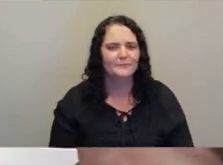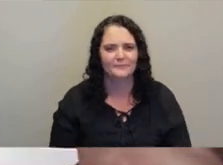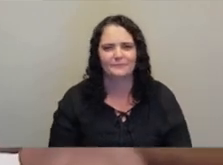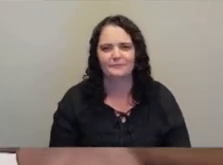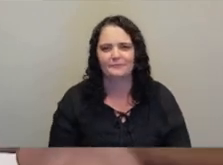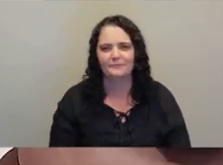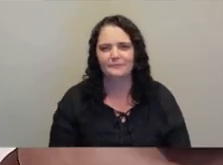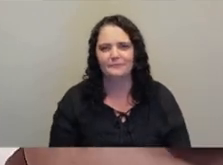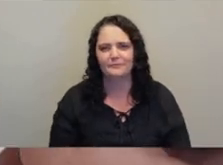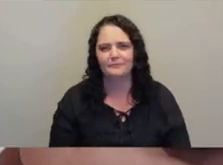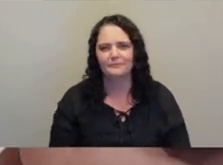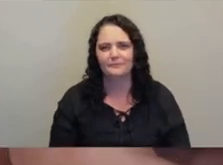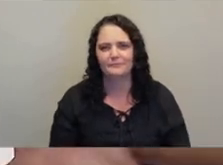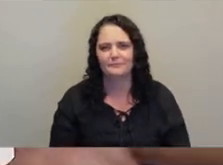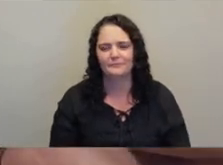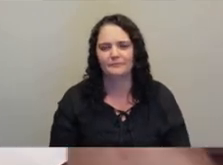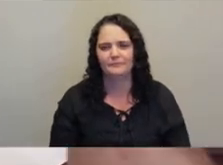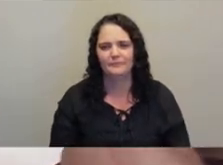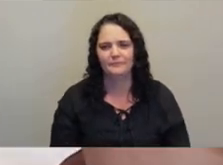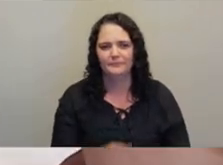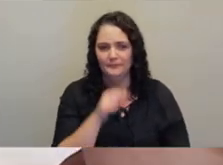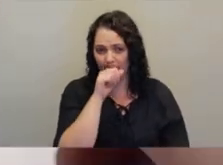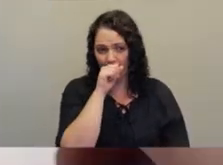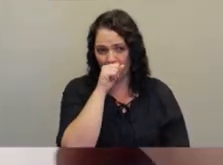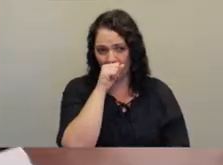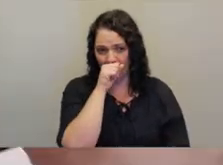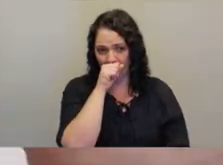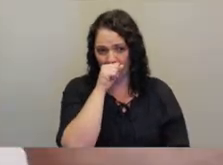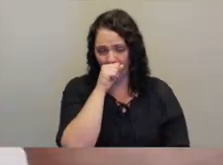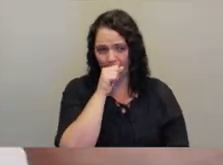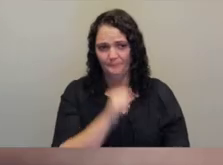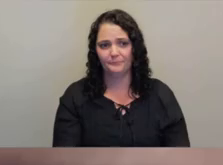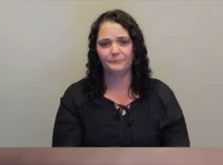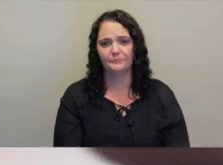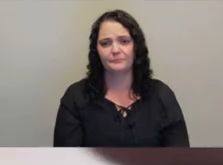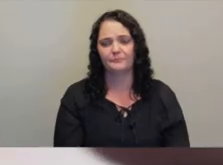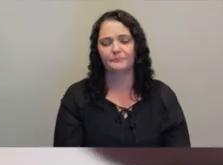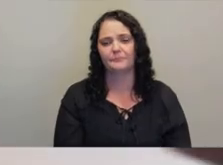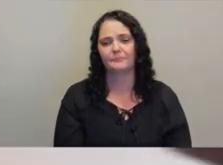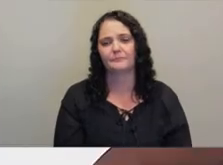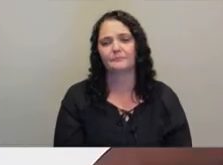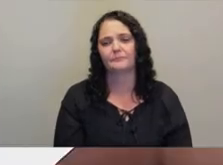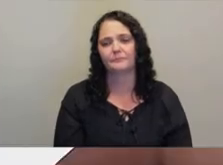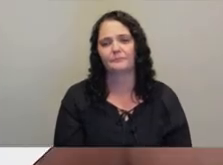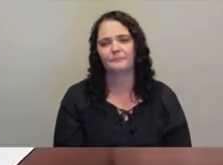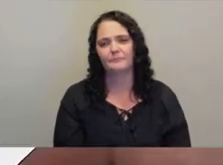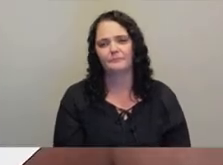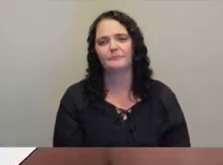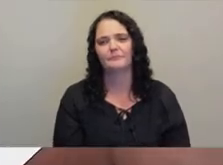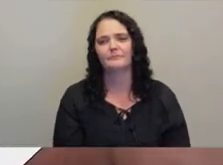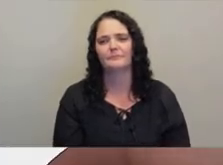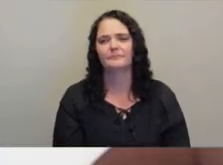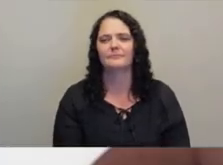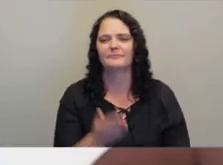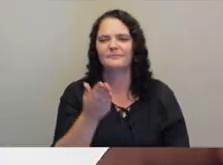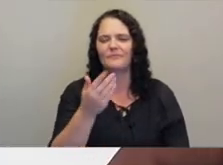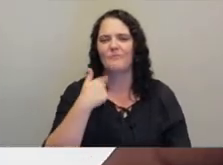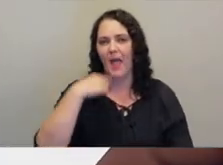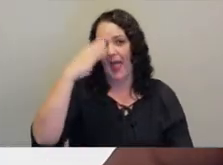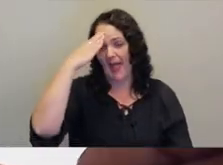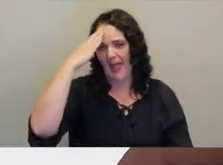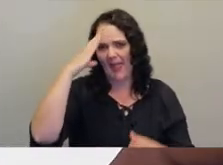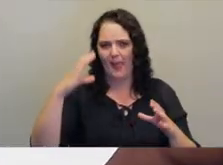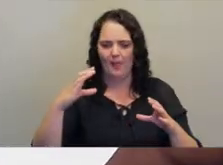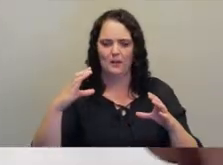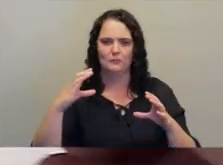of her. Yeah, okay, good, good, good, good. Okay, my strategy is to make the head really, really